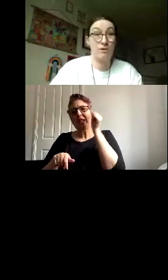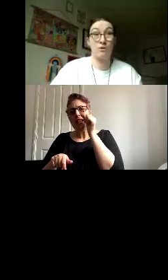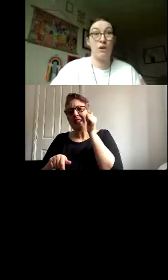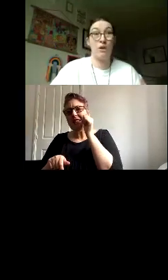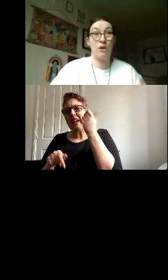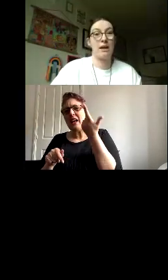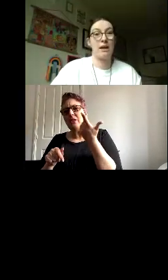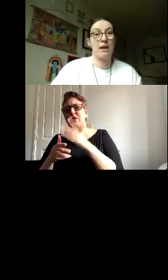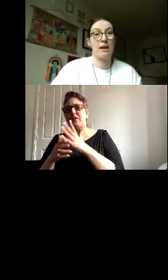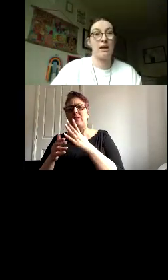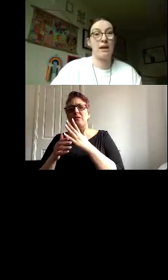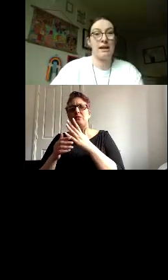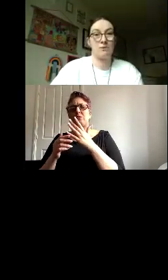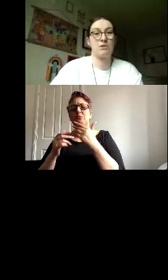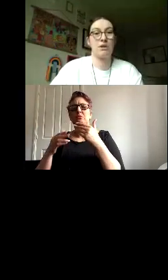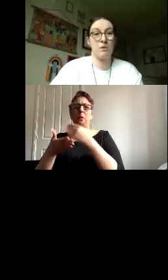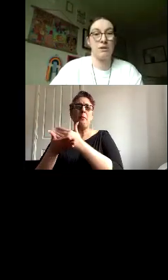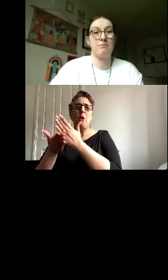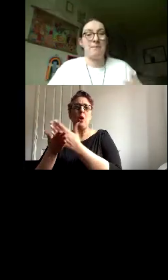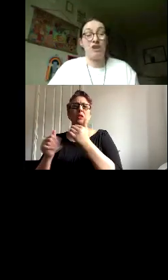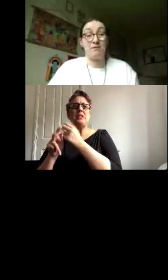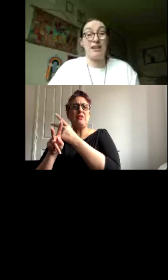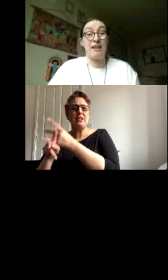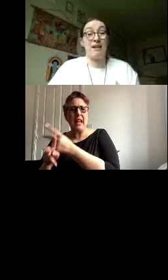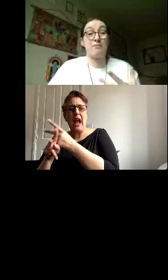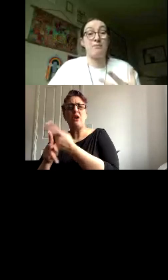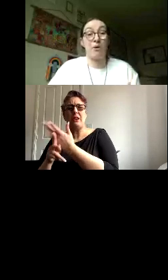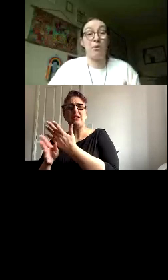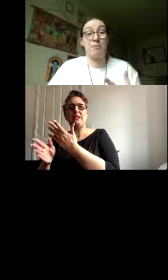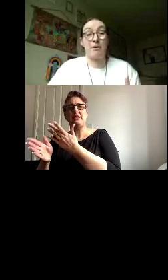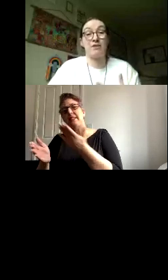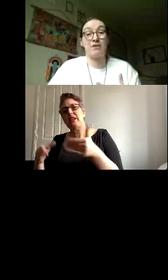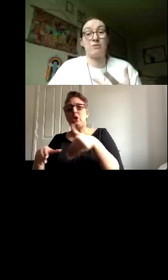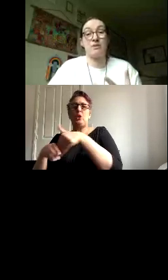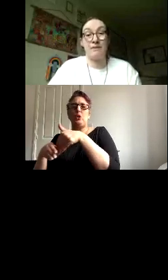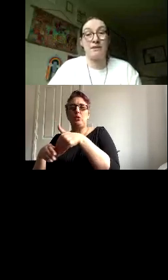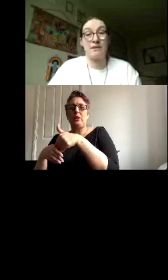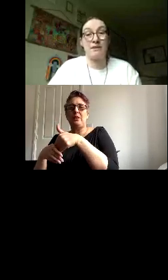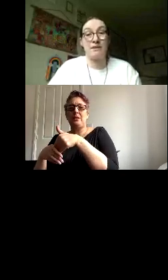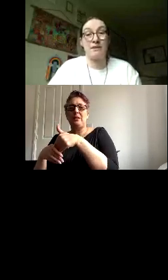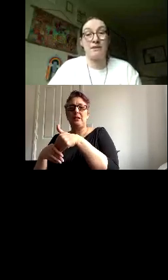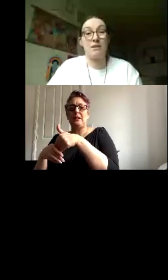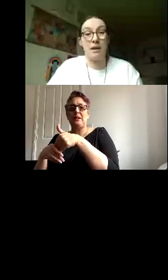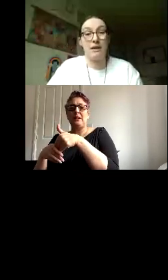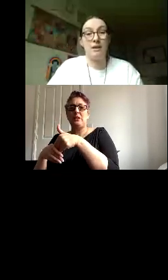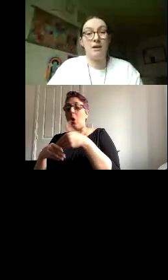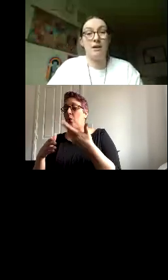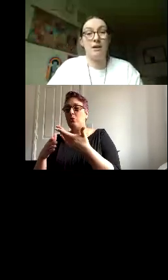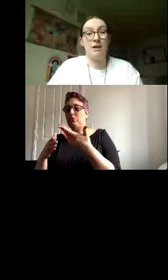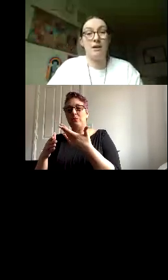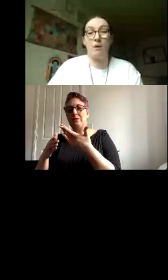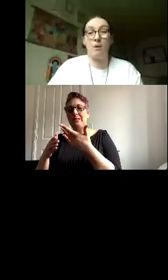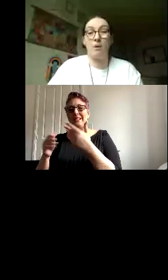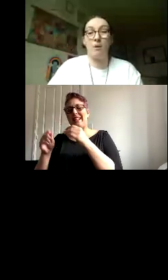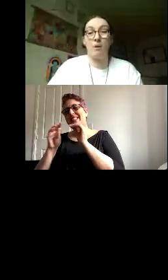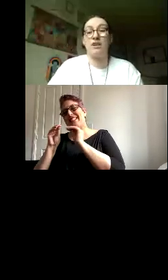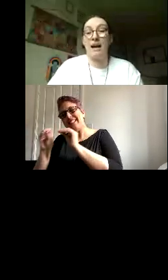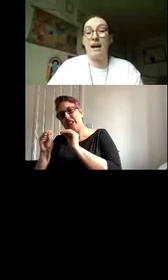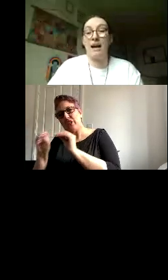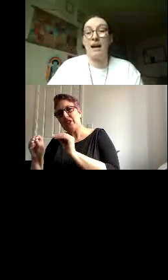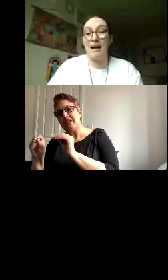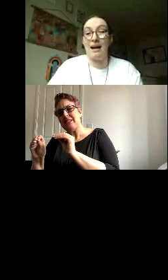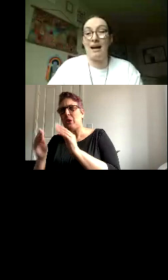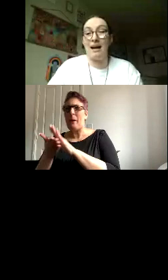and also within palliative care. That means that generally there is poor professional deaf insight, which leads to poor